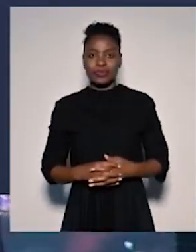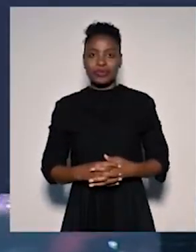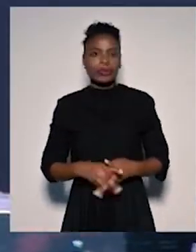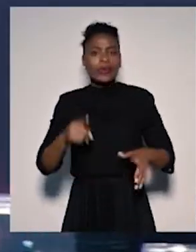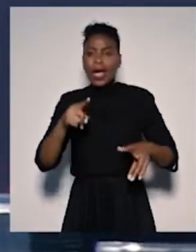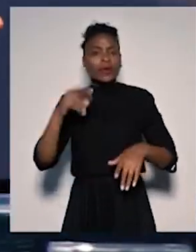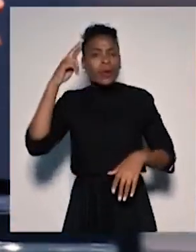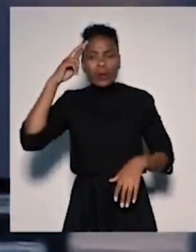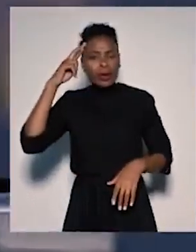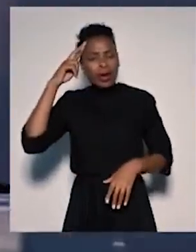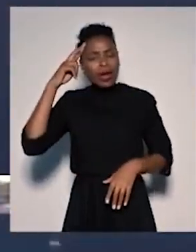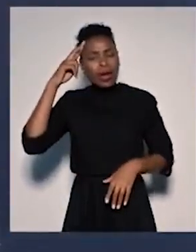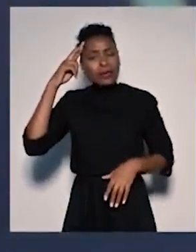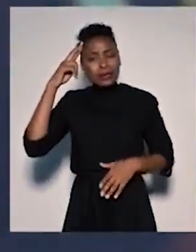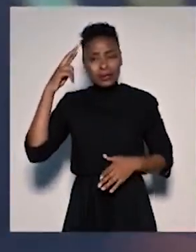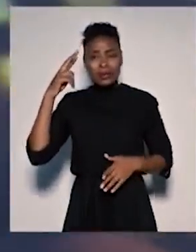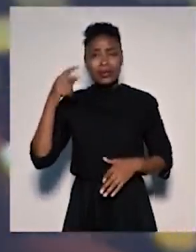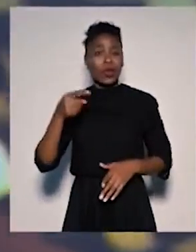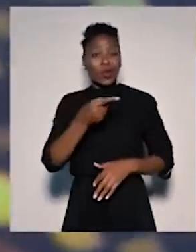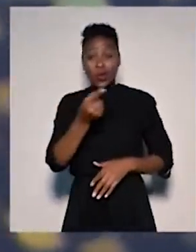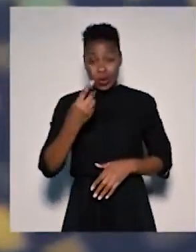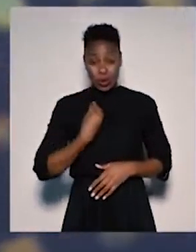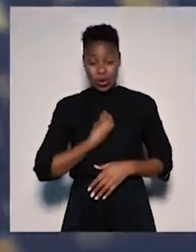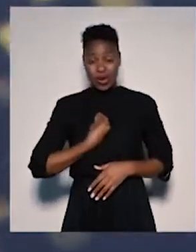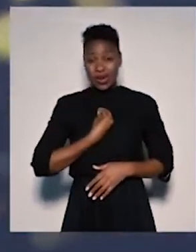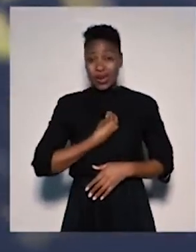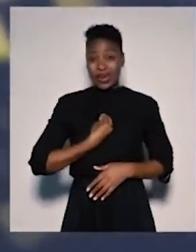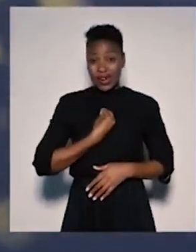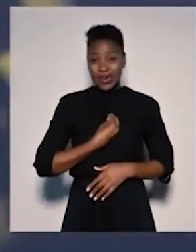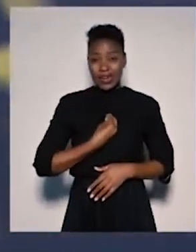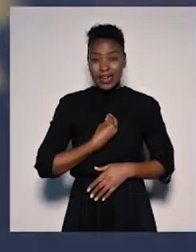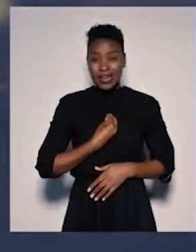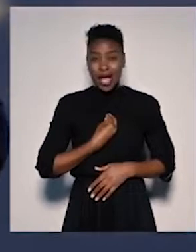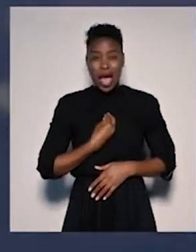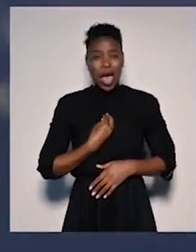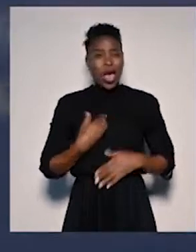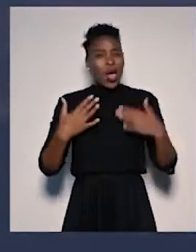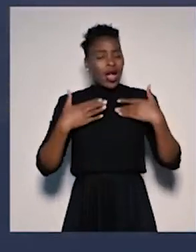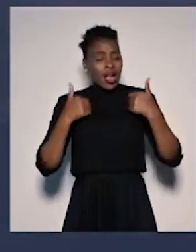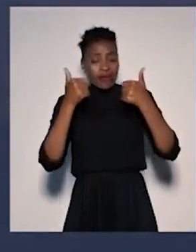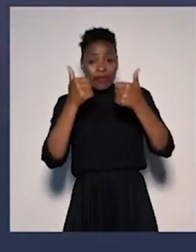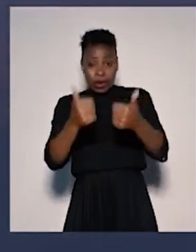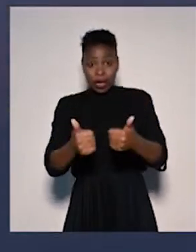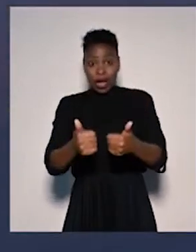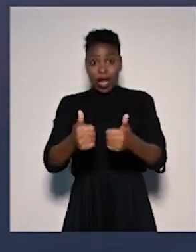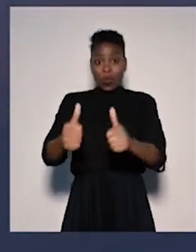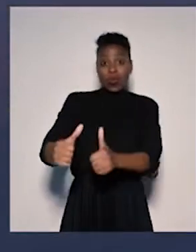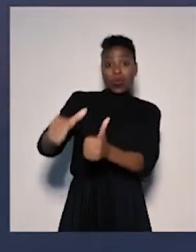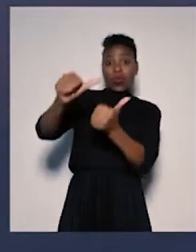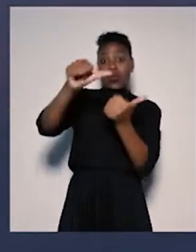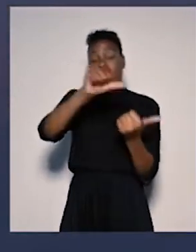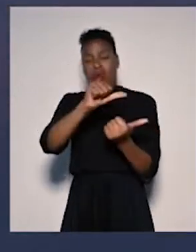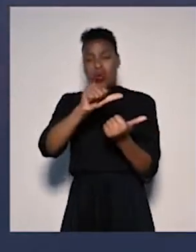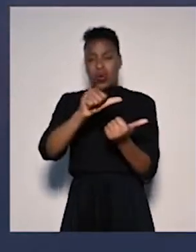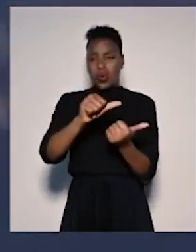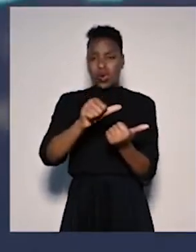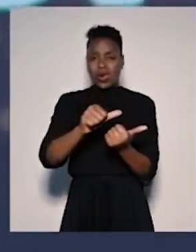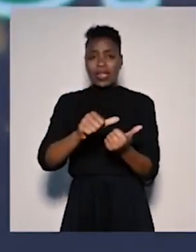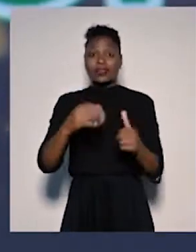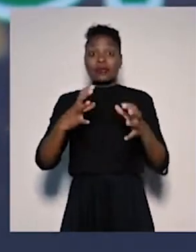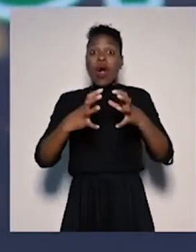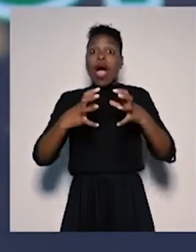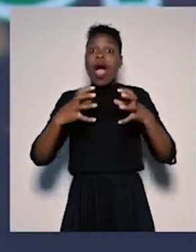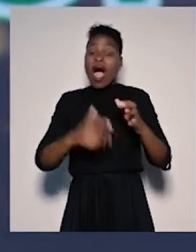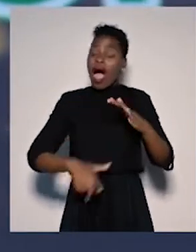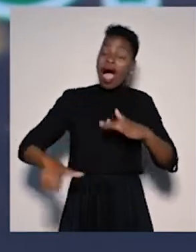You don't realize that, see, when you are young, your recovery and your bounce back is much higher